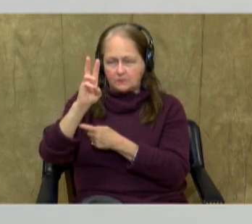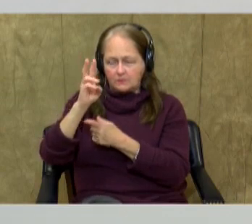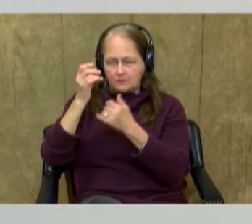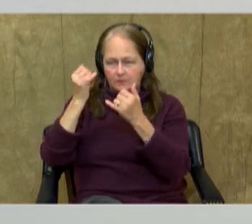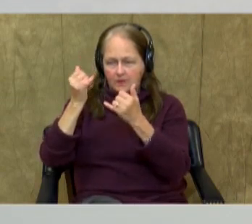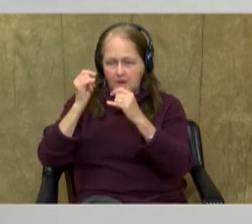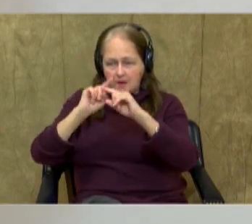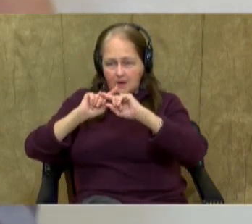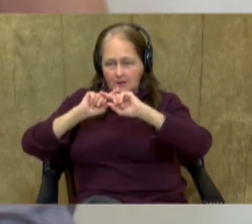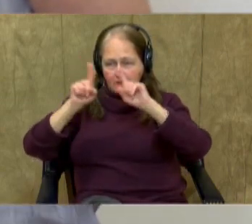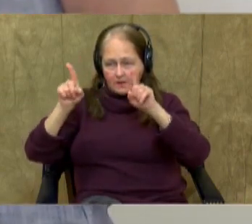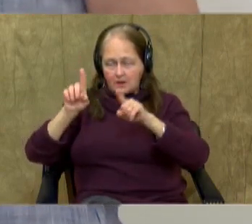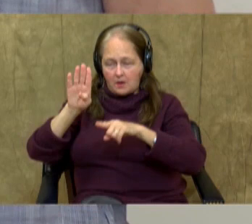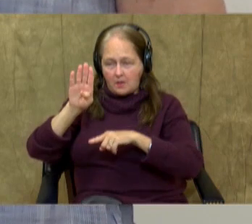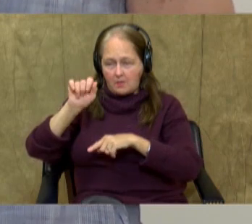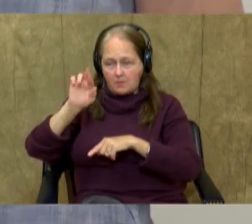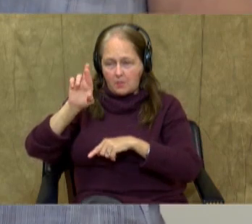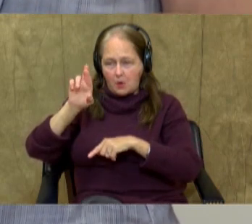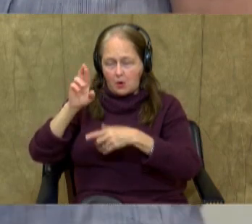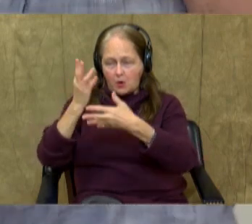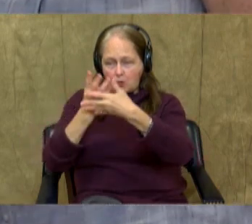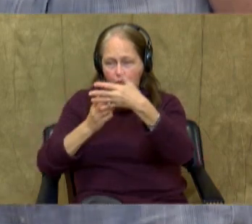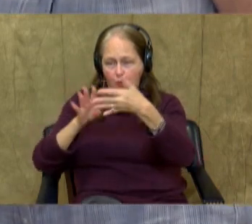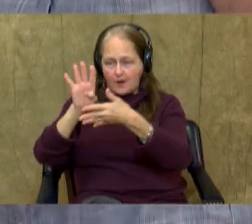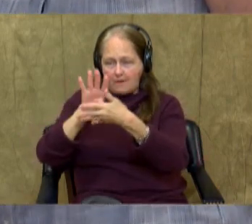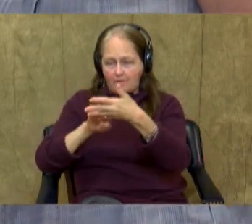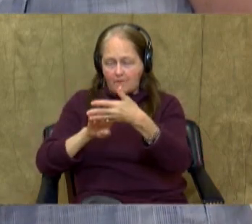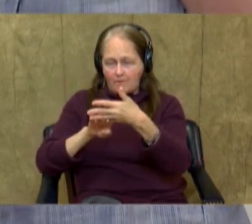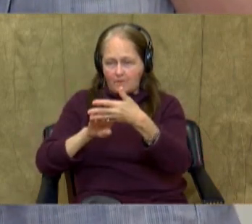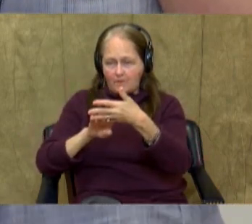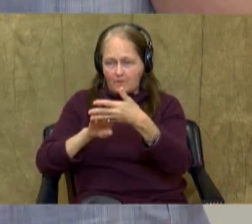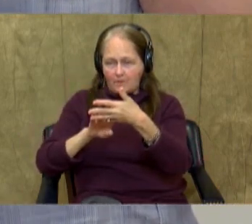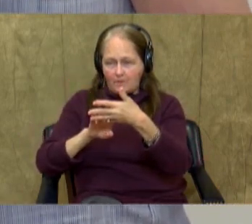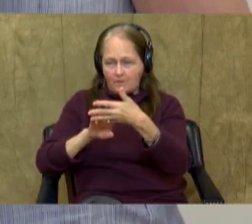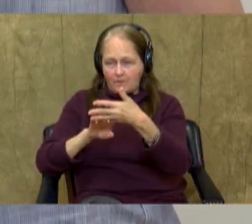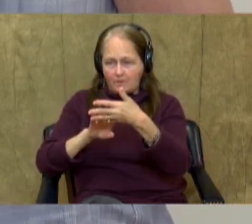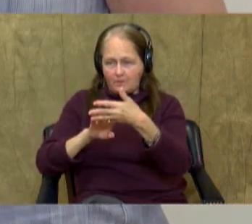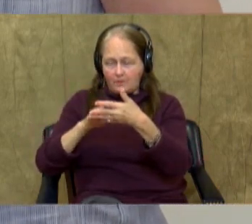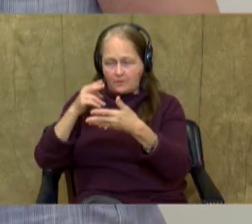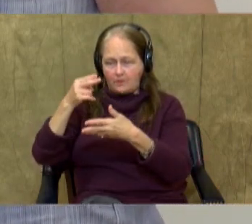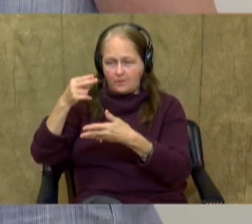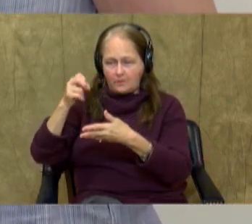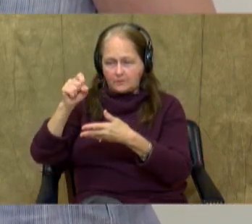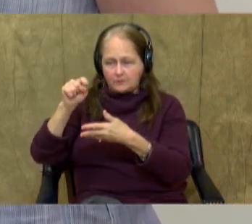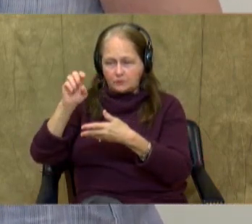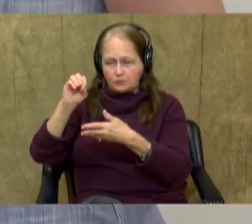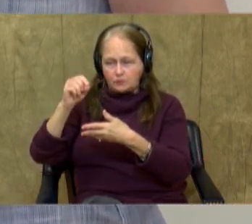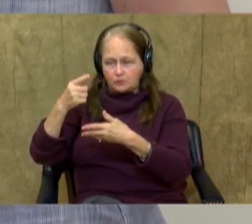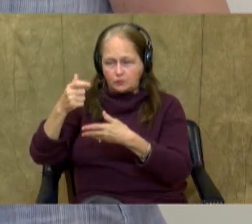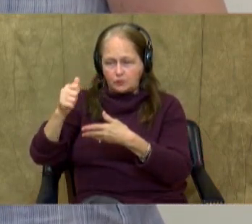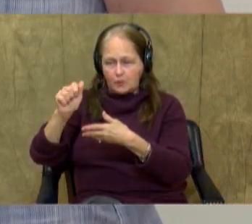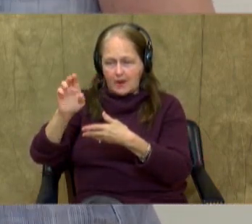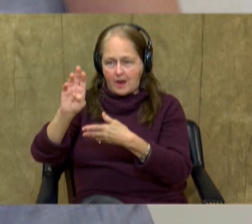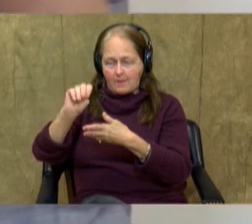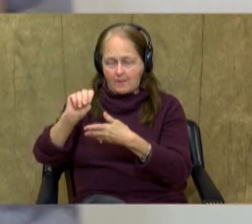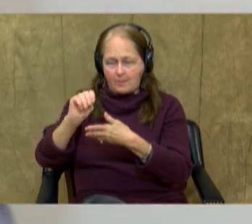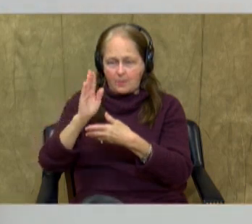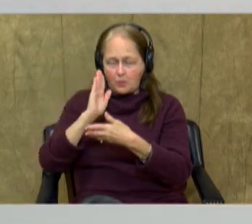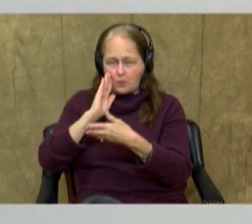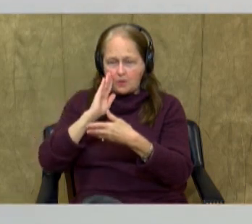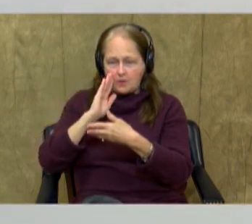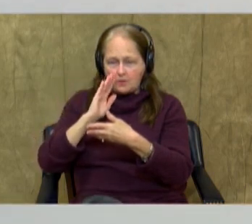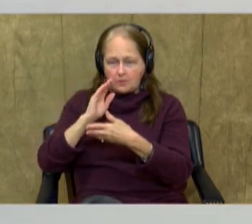Now the difference between a bar graph and a histogram is that you're going